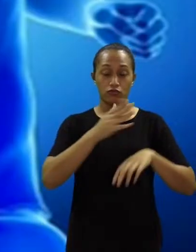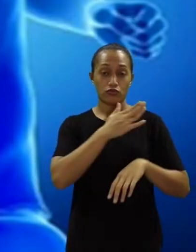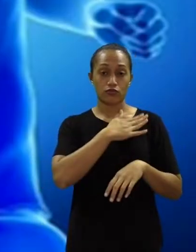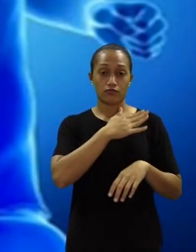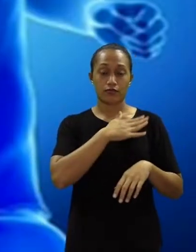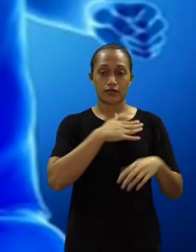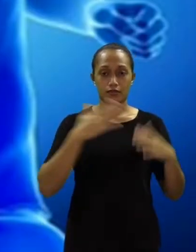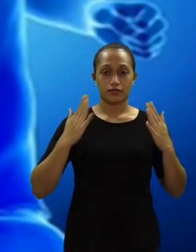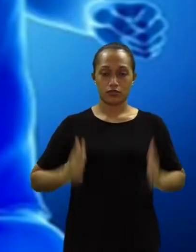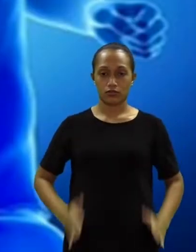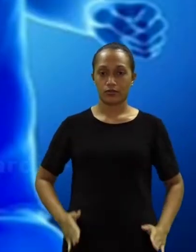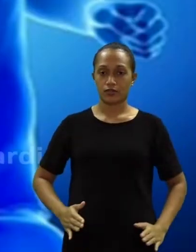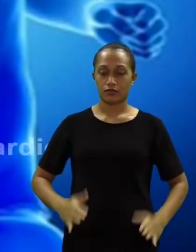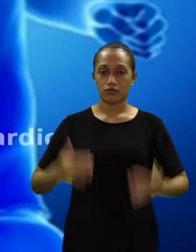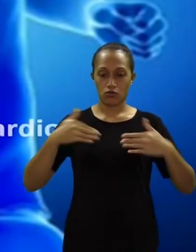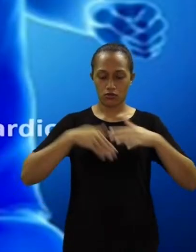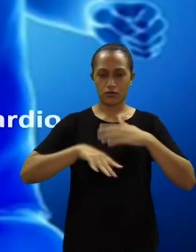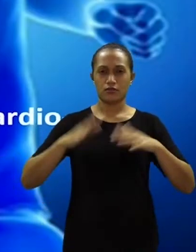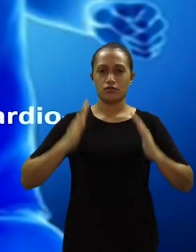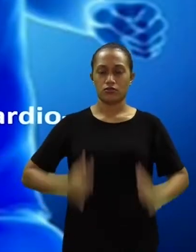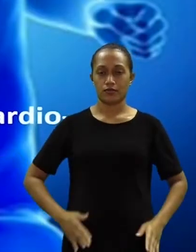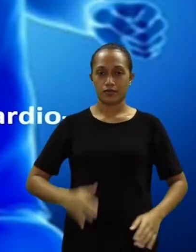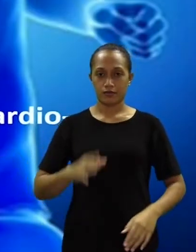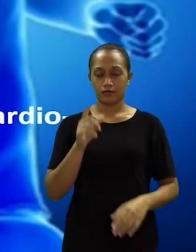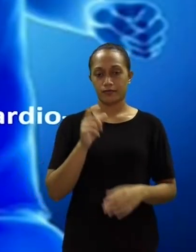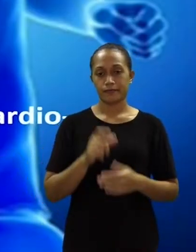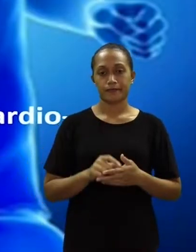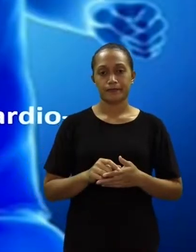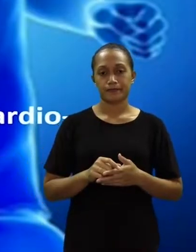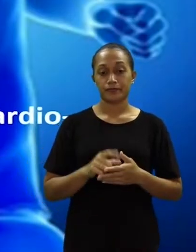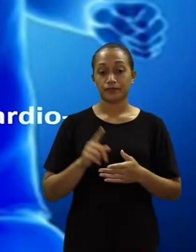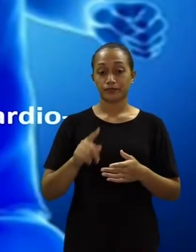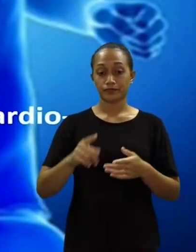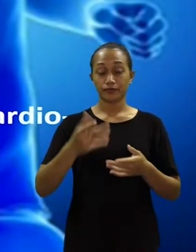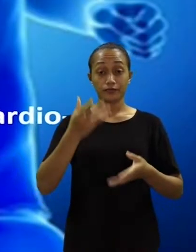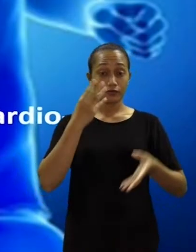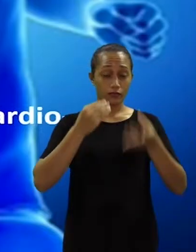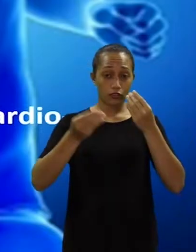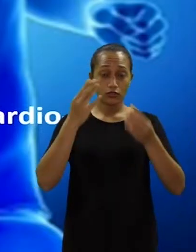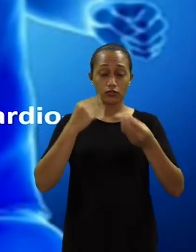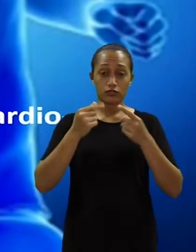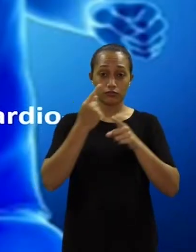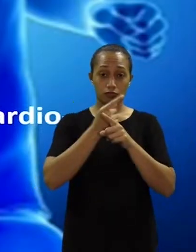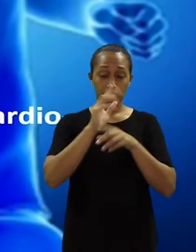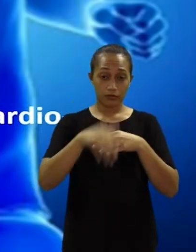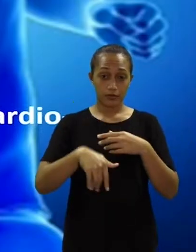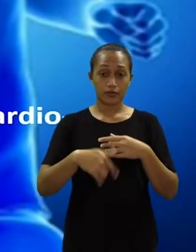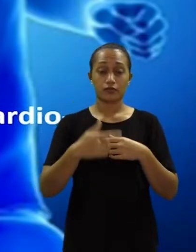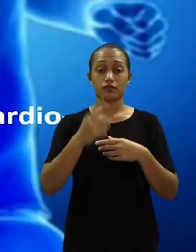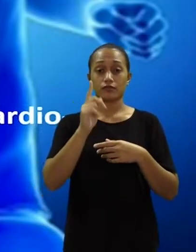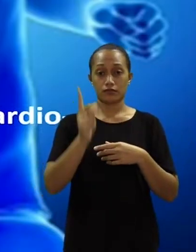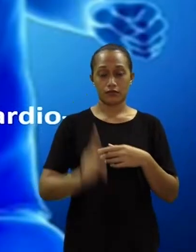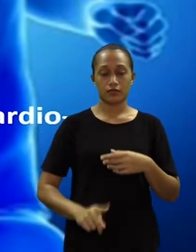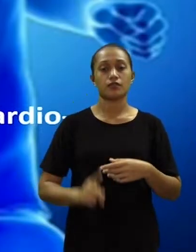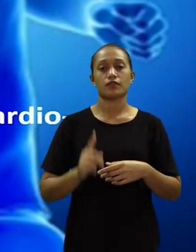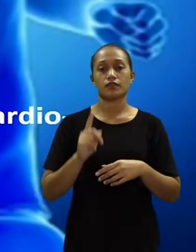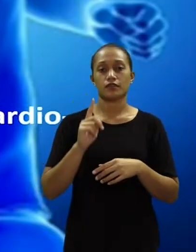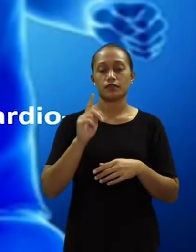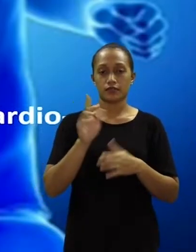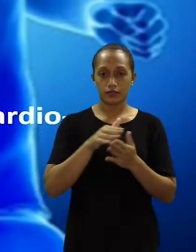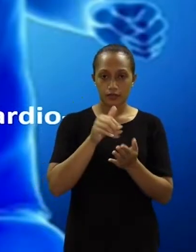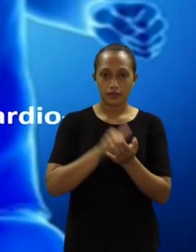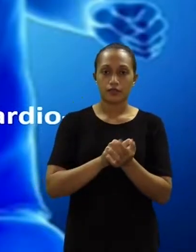system of the human body. Next on to that are the curriculum learning outcomes specifically for today's lesson.